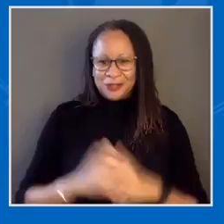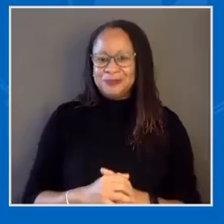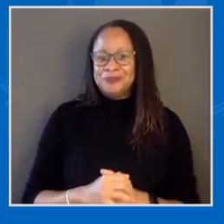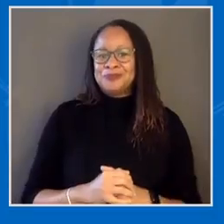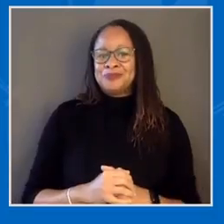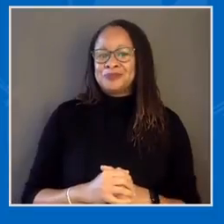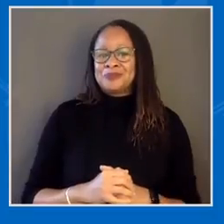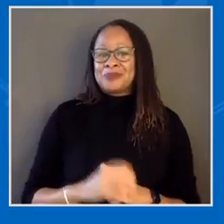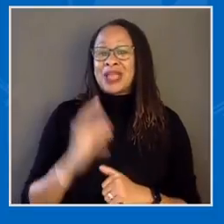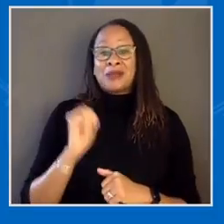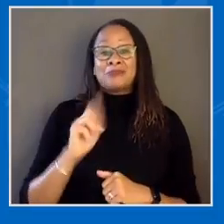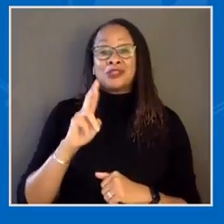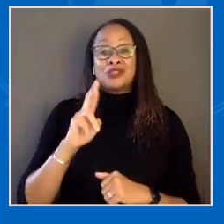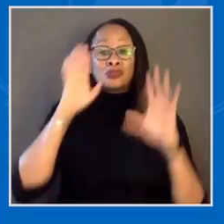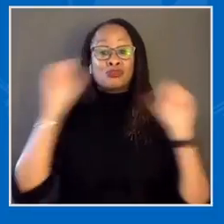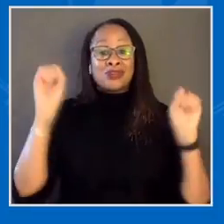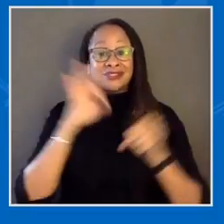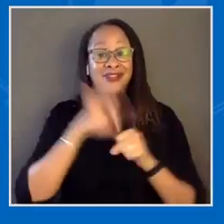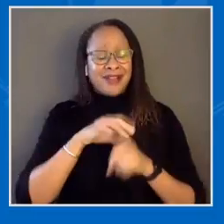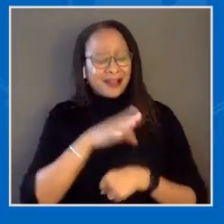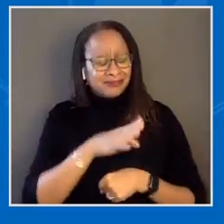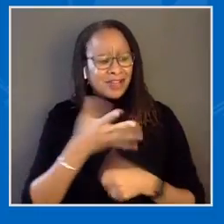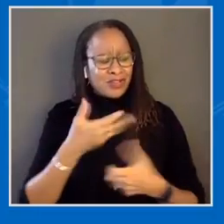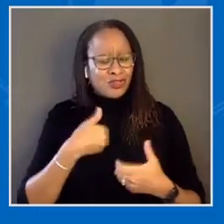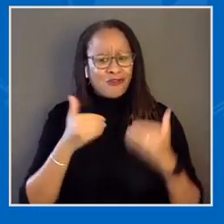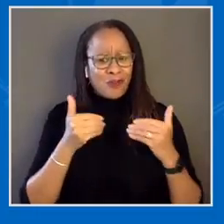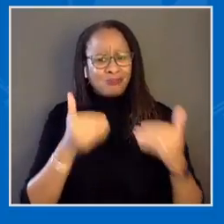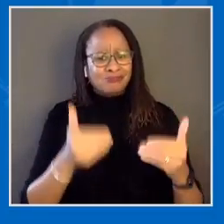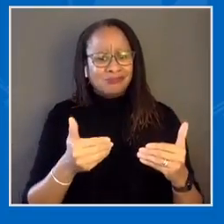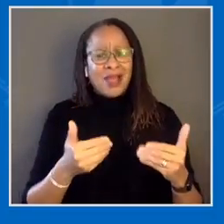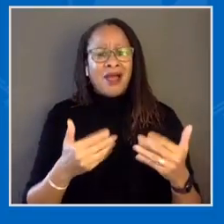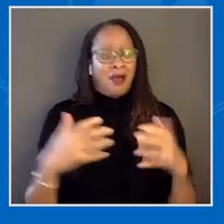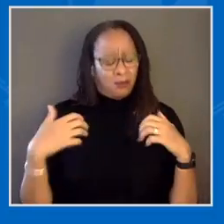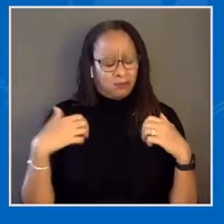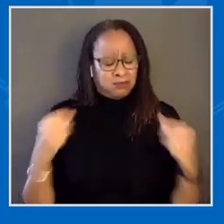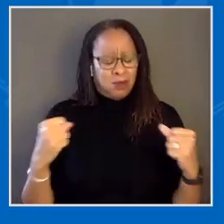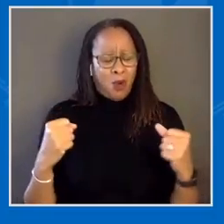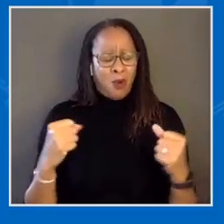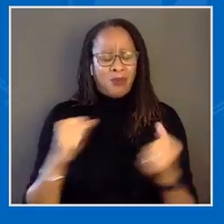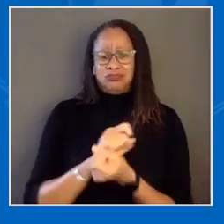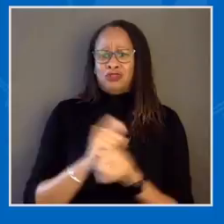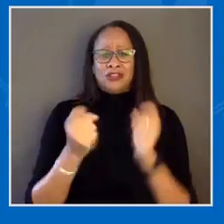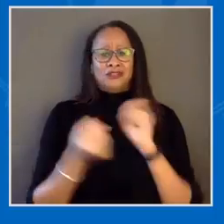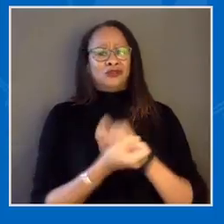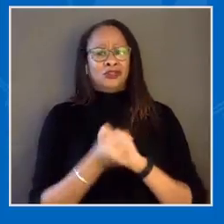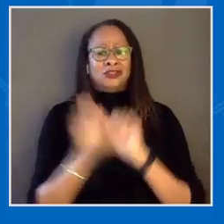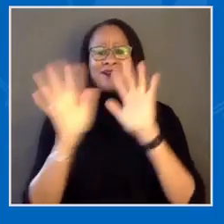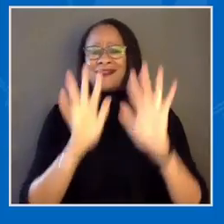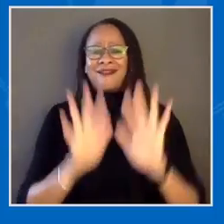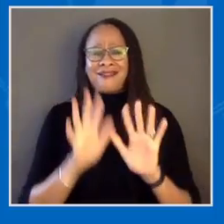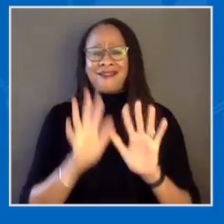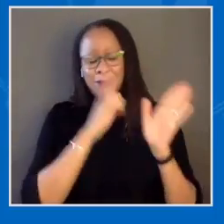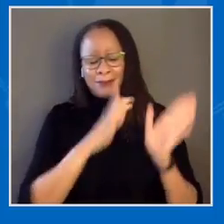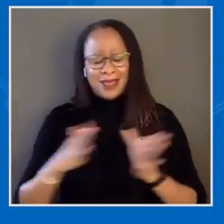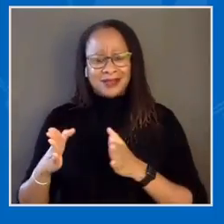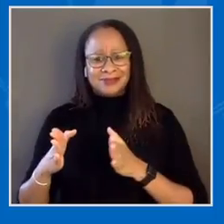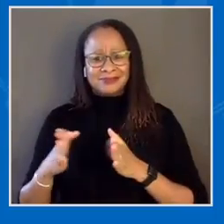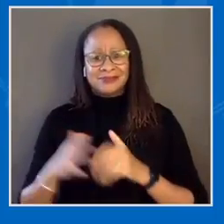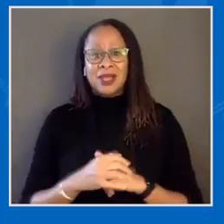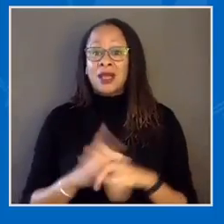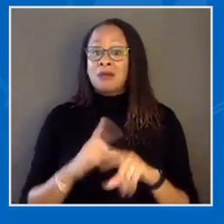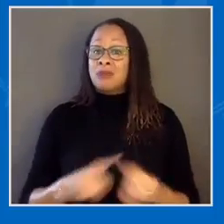Mr. President-elect, you've put forward a bold, transformative climate plan. But you've